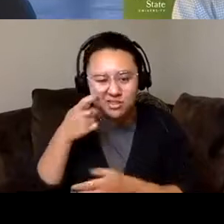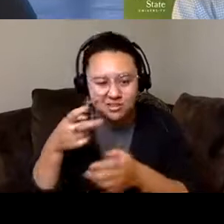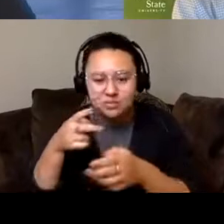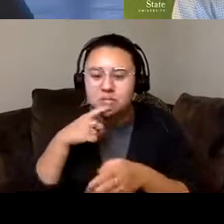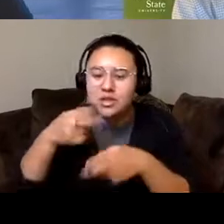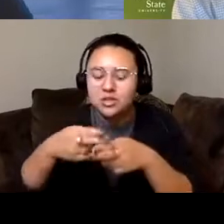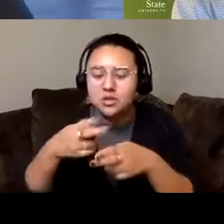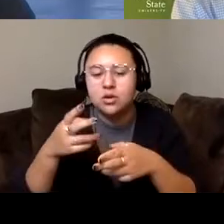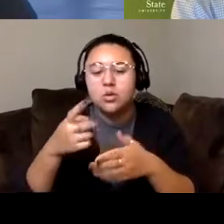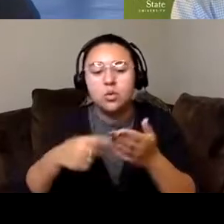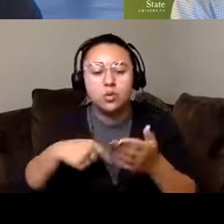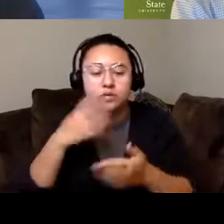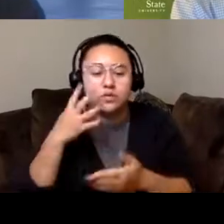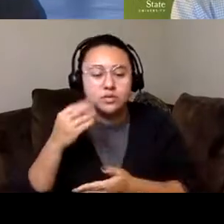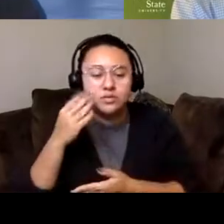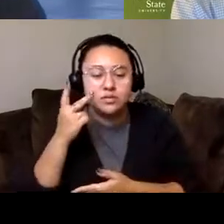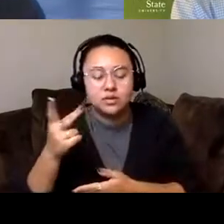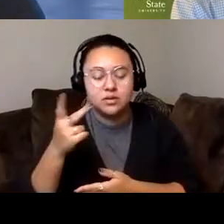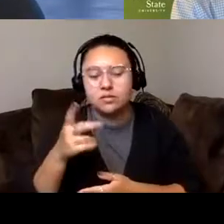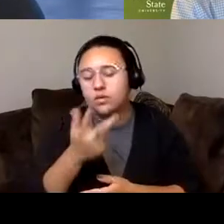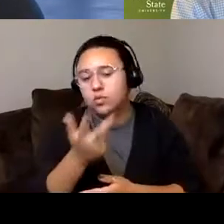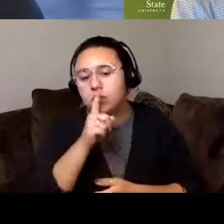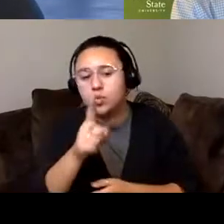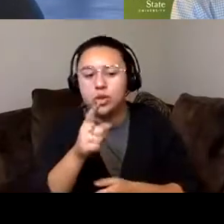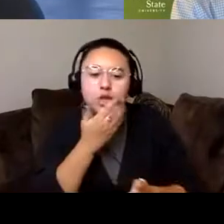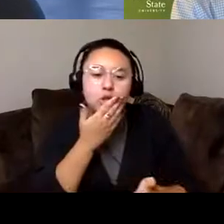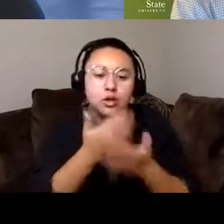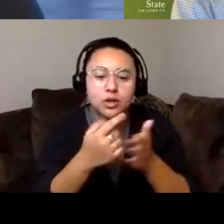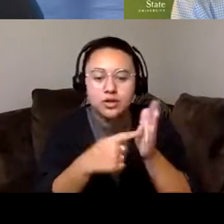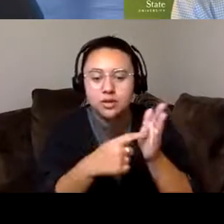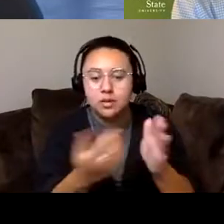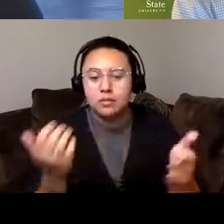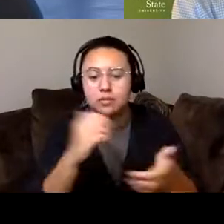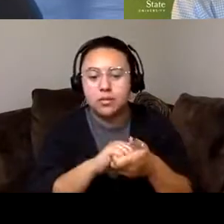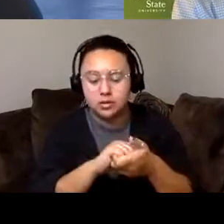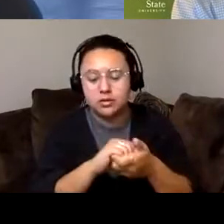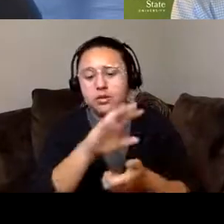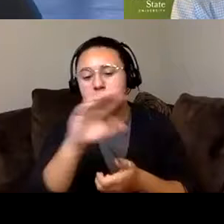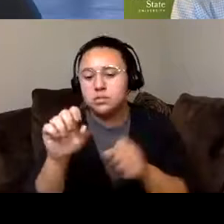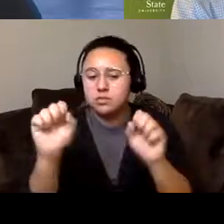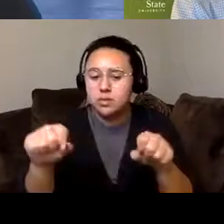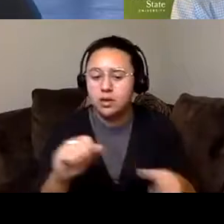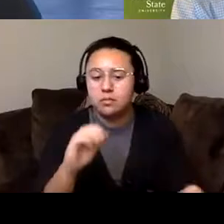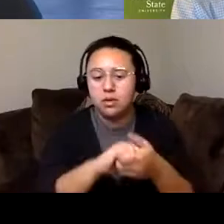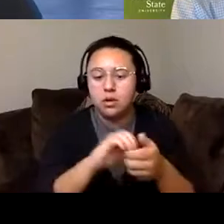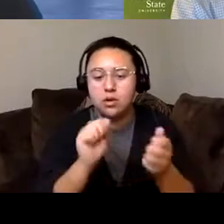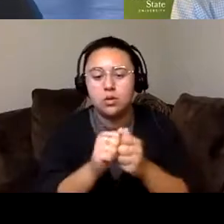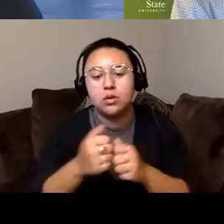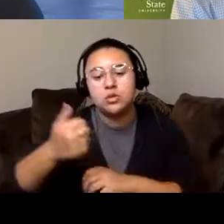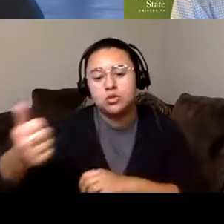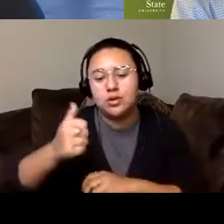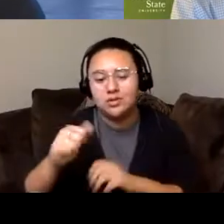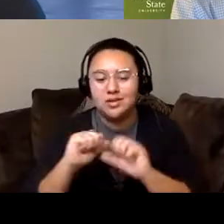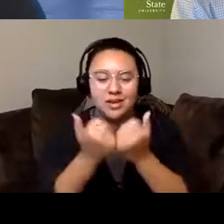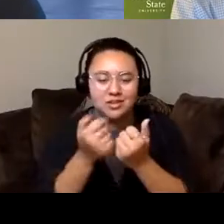seen, and I have 3 really good examples of partnering, of companies' ability to partner with transit agencies.